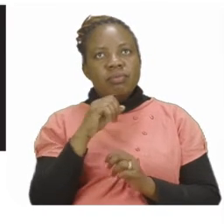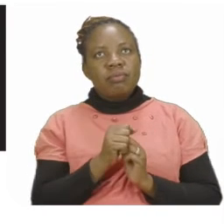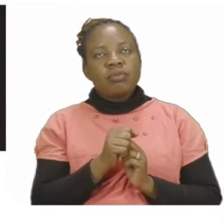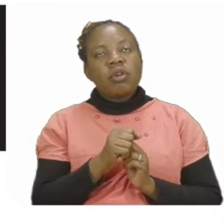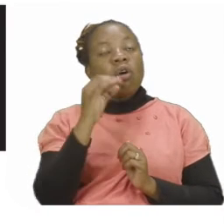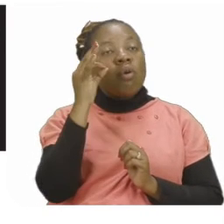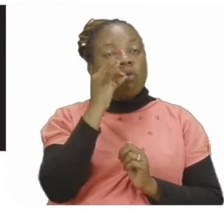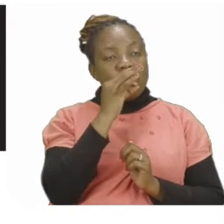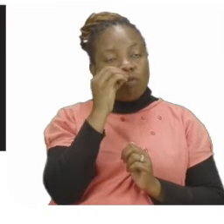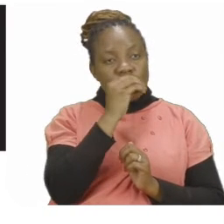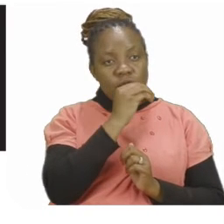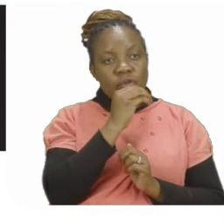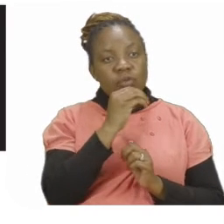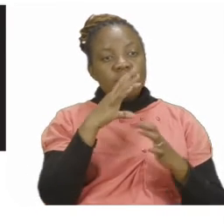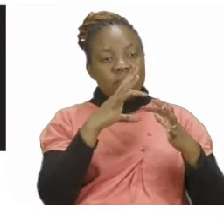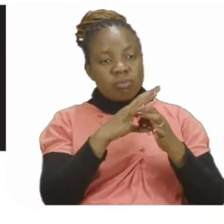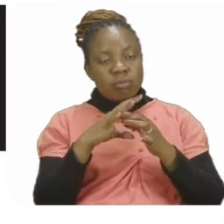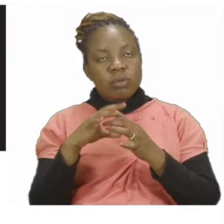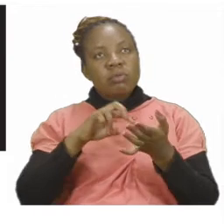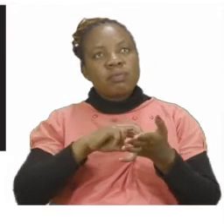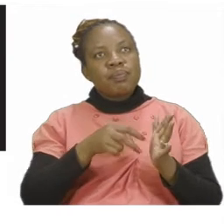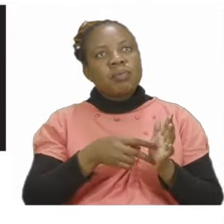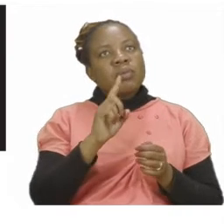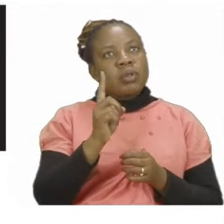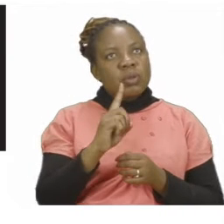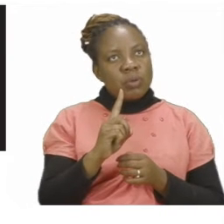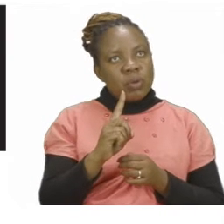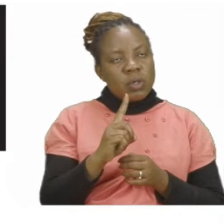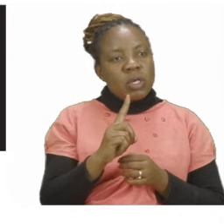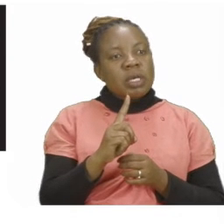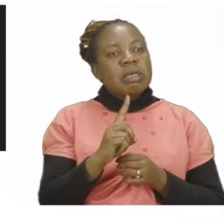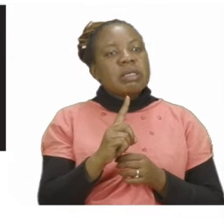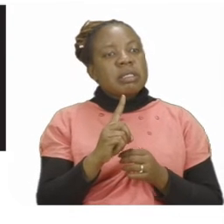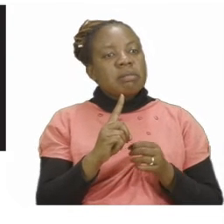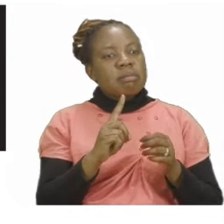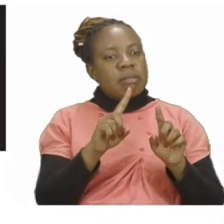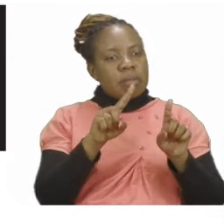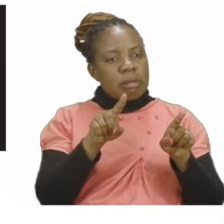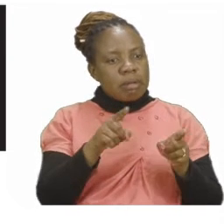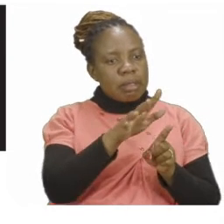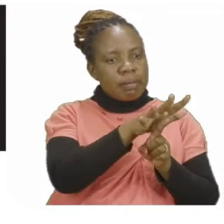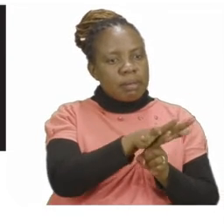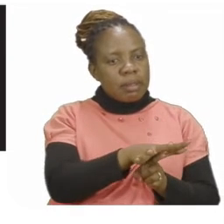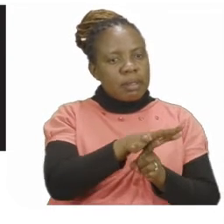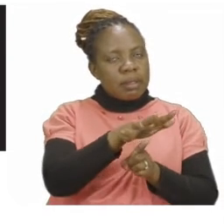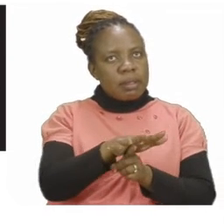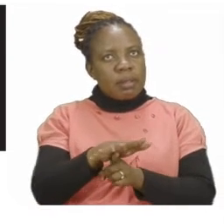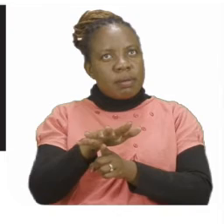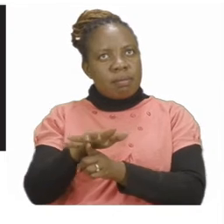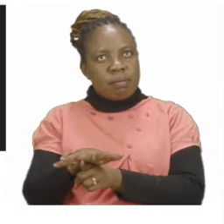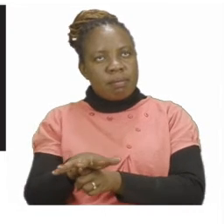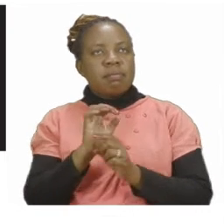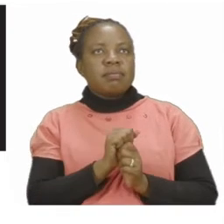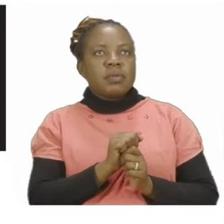next source of food. So, you have to look at what is dependent on what